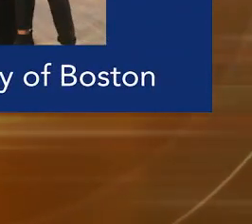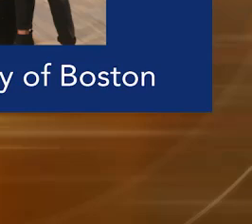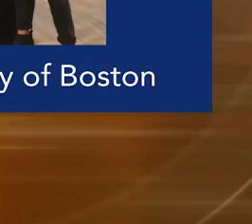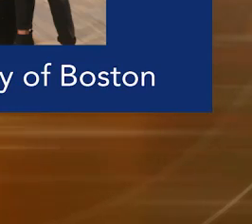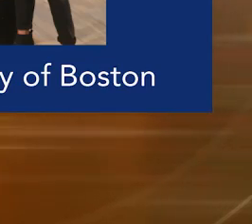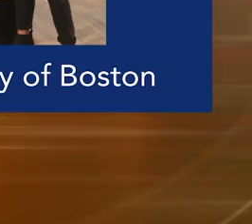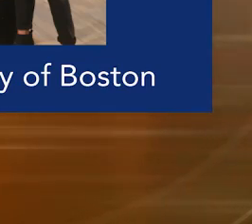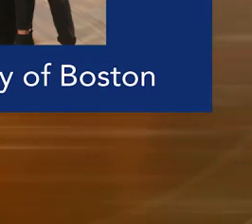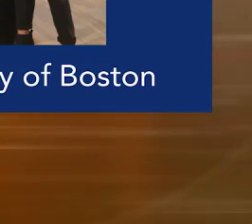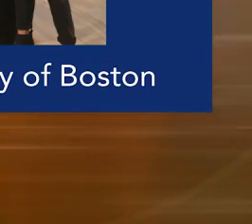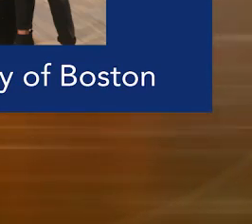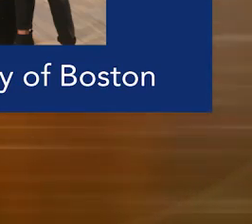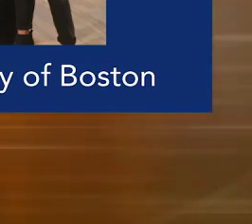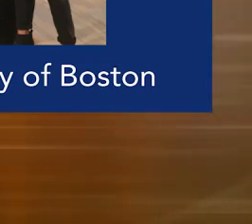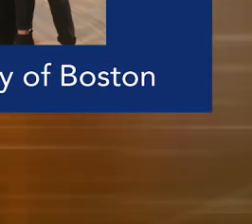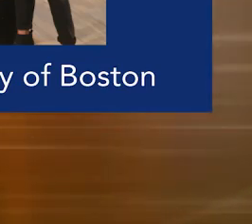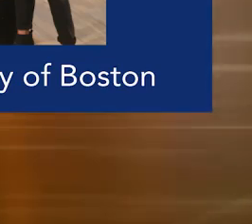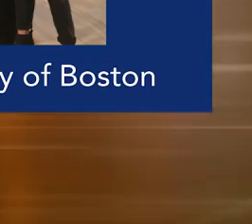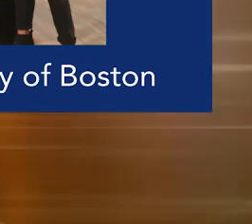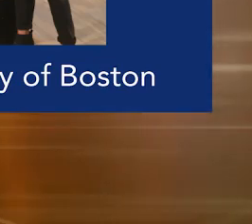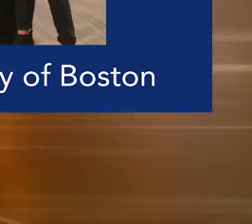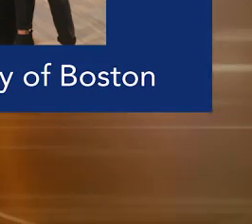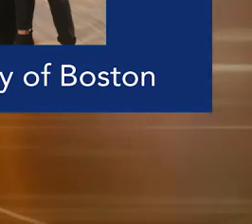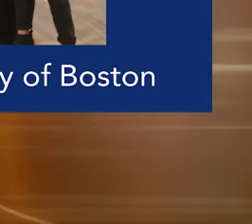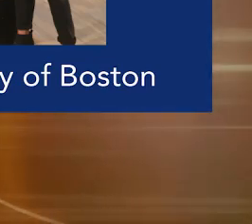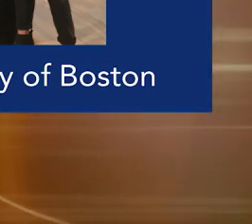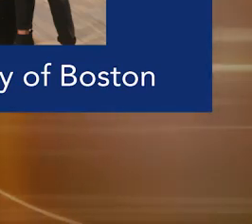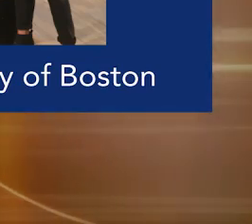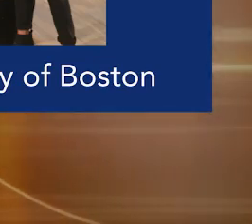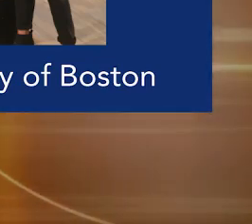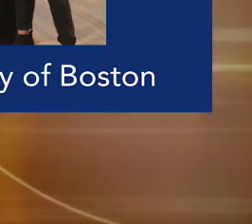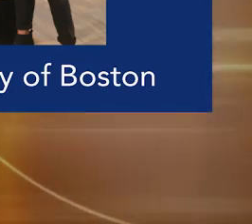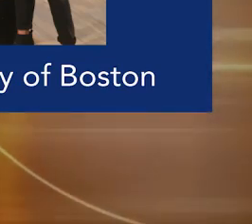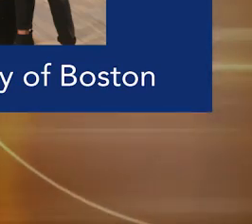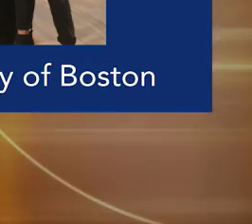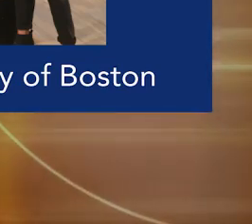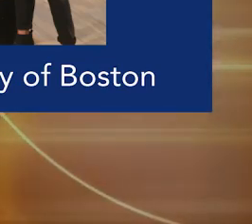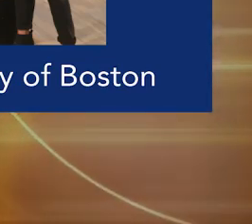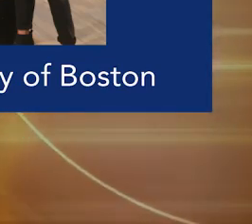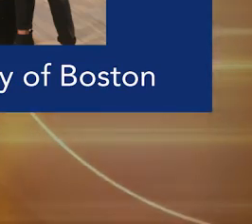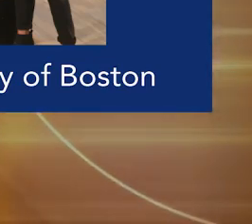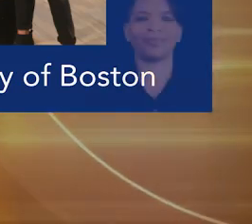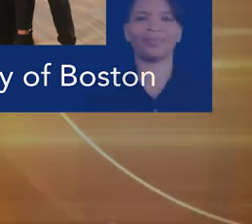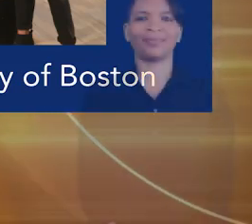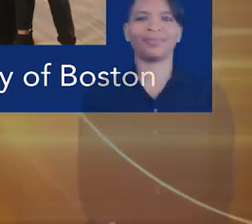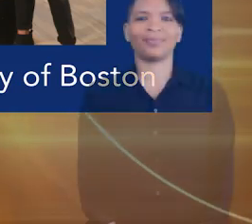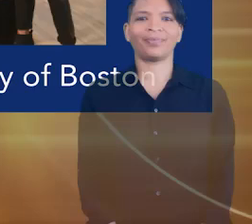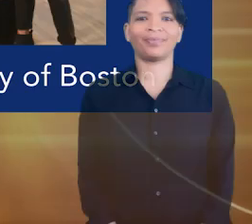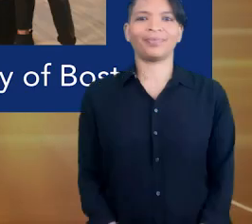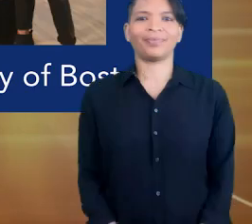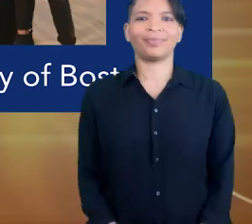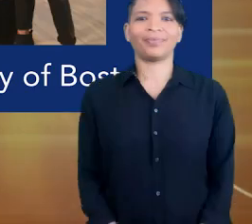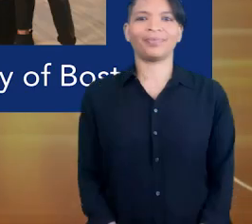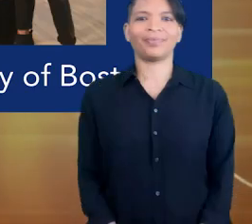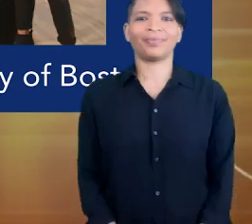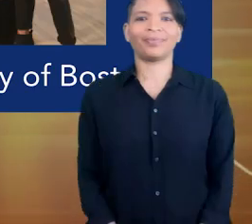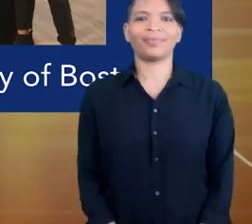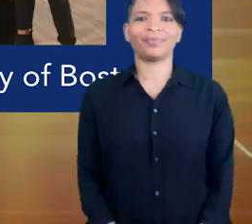Matt Whiten. Costume design by Charles Schoonmaker. Lighting design by Asia M.